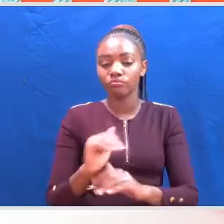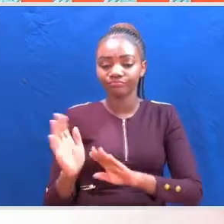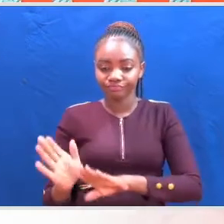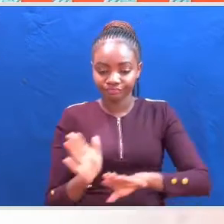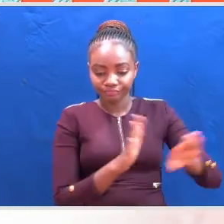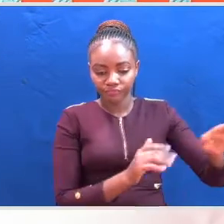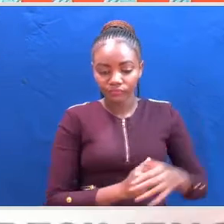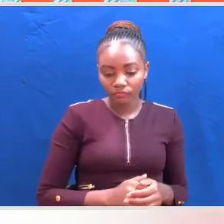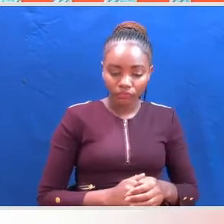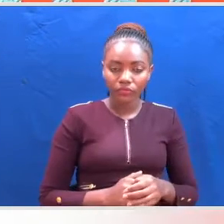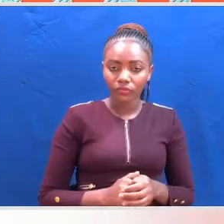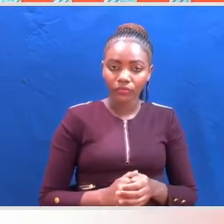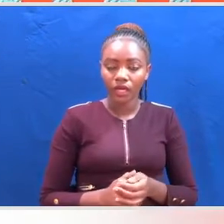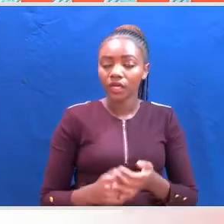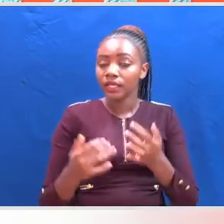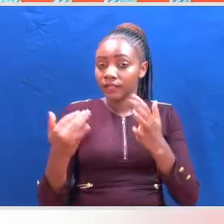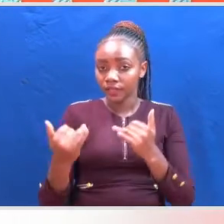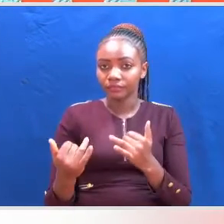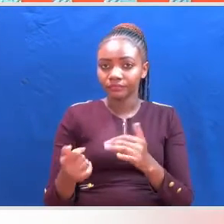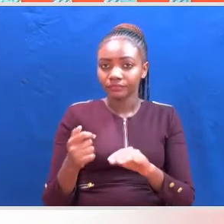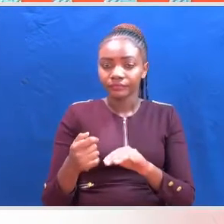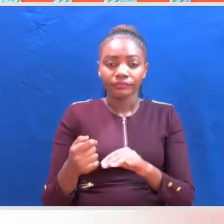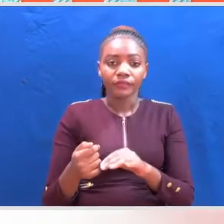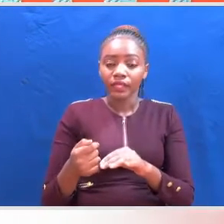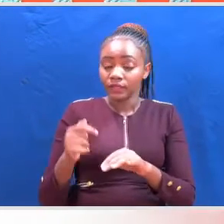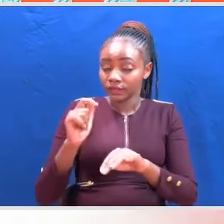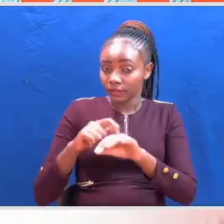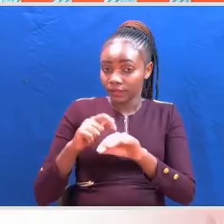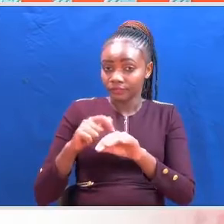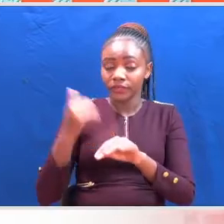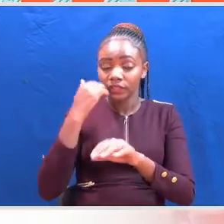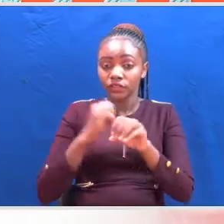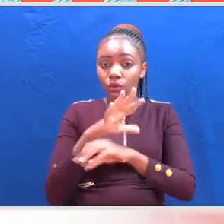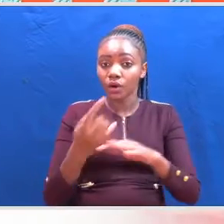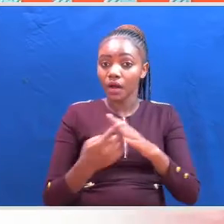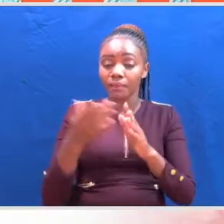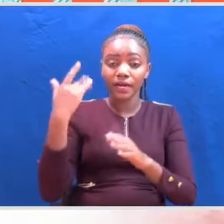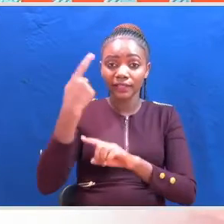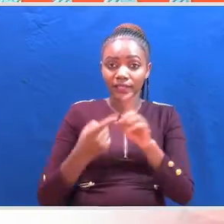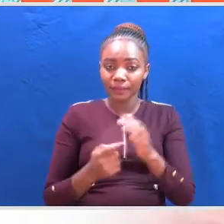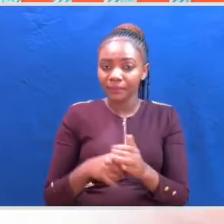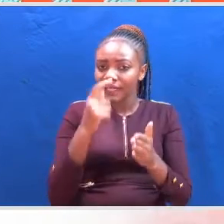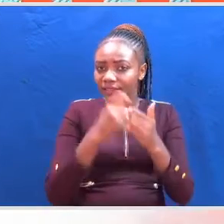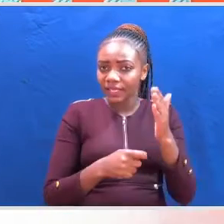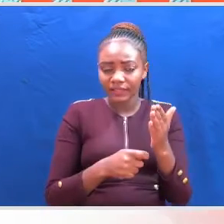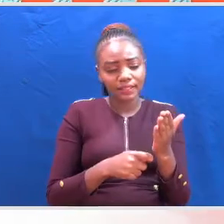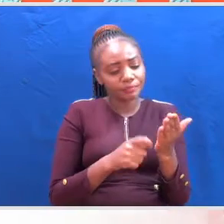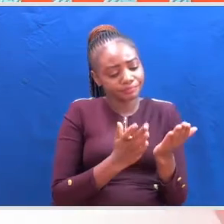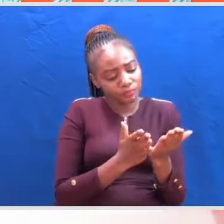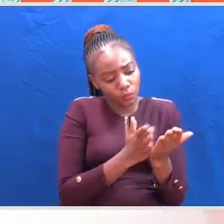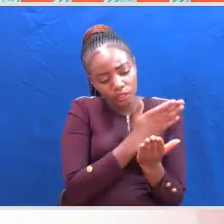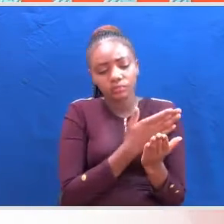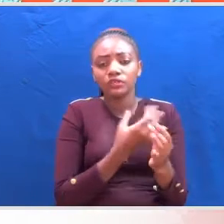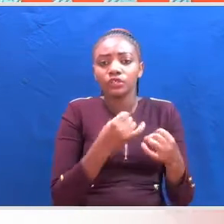Elsewhere, at the peak of COVID-19 in the country last year, taxes imposed on Kenyans were suspended as a way of aiding